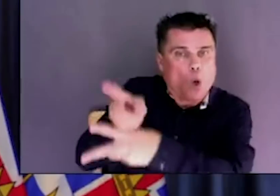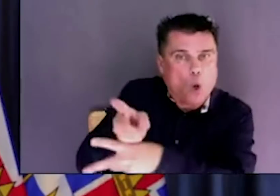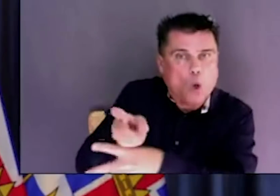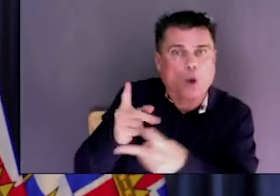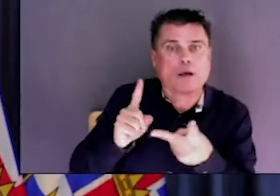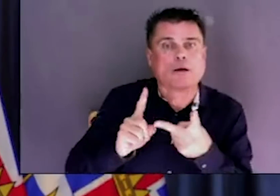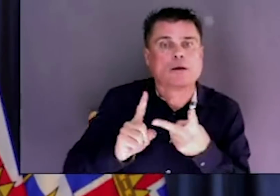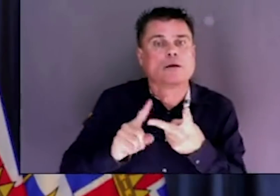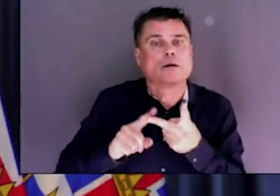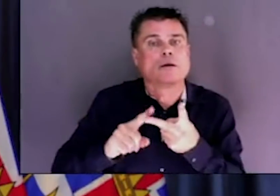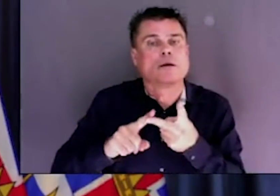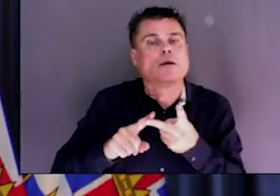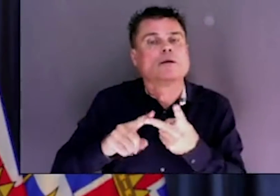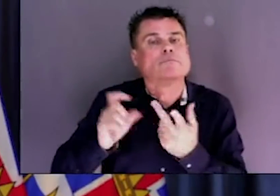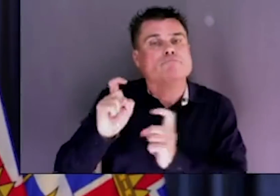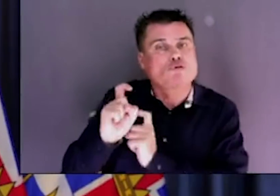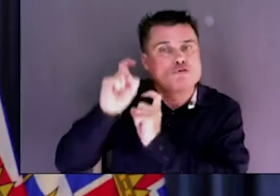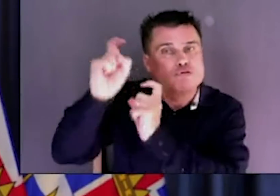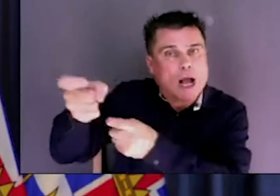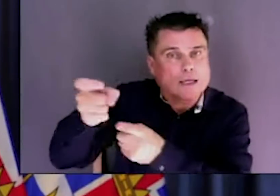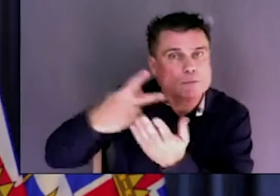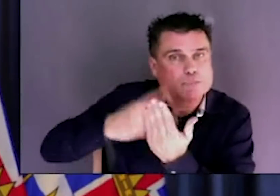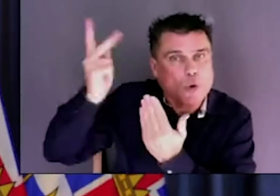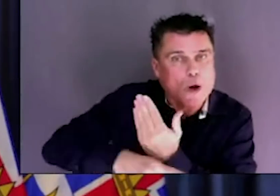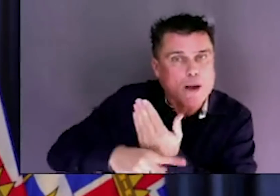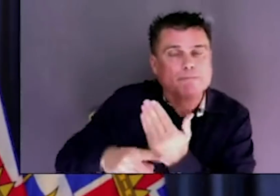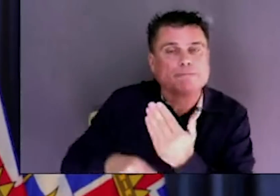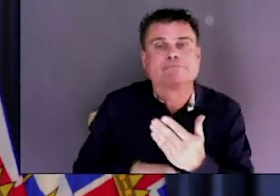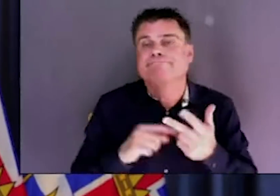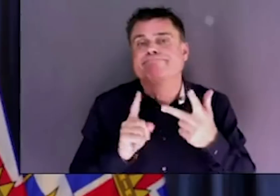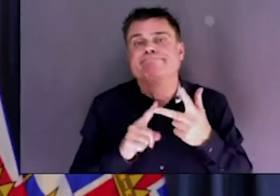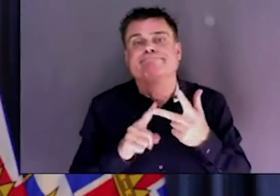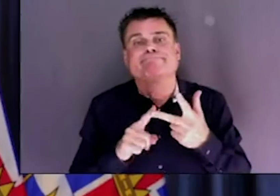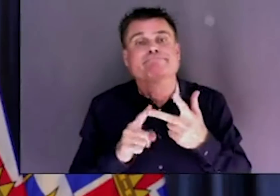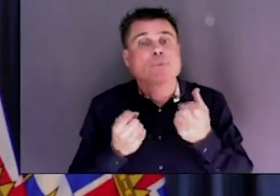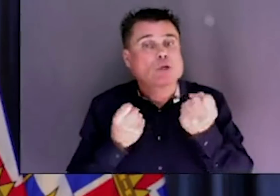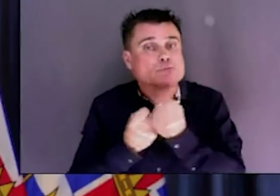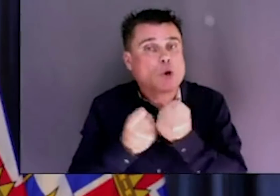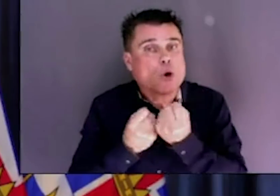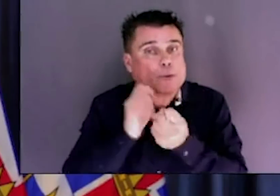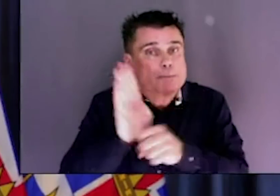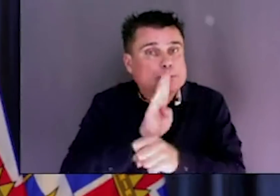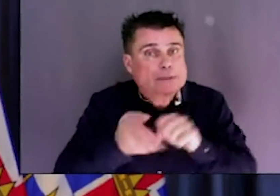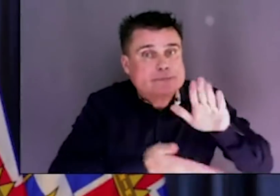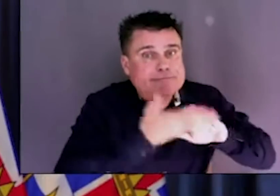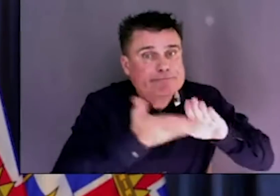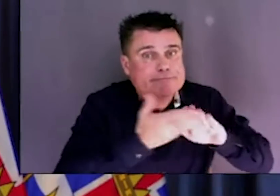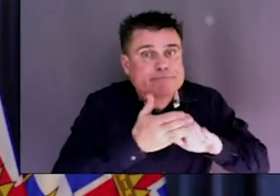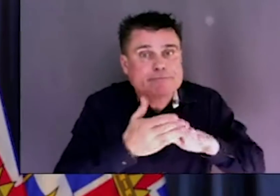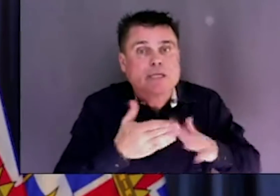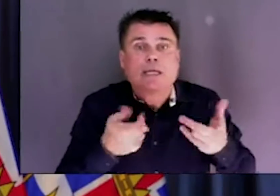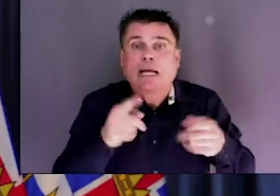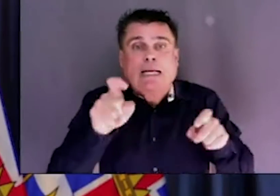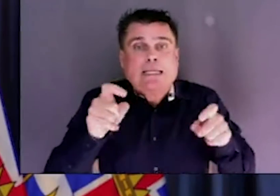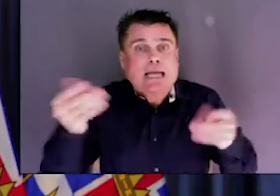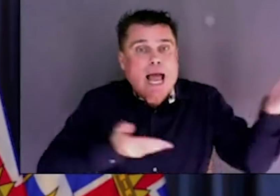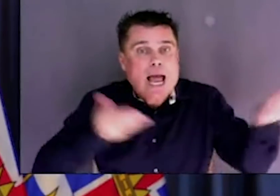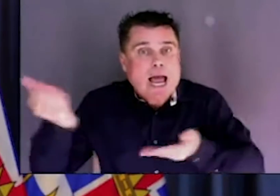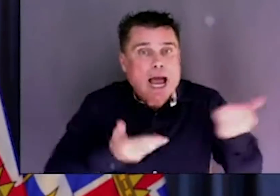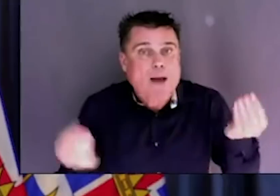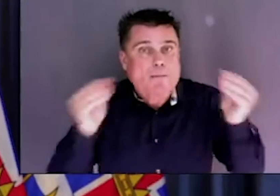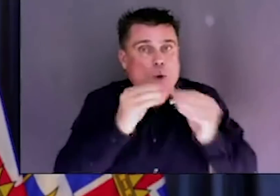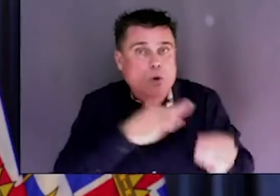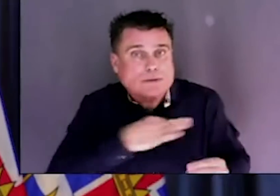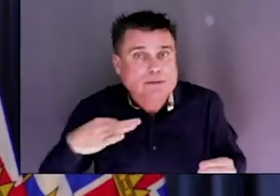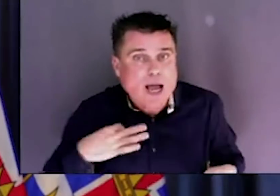to encourage businesses to hire more staff to meet any demand, increased demand they may have because of their niche in the